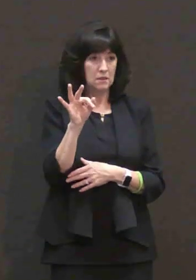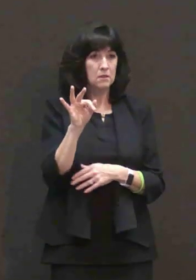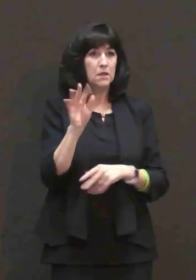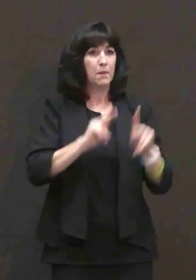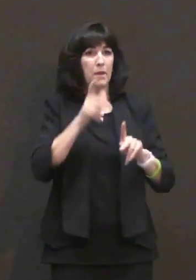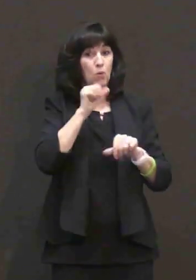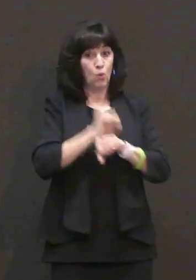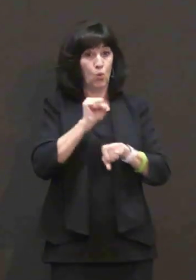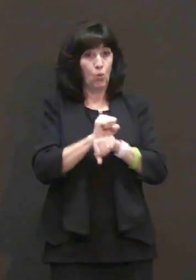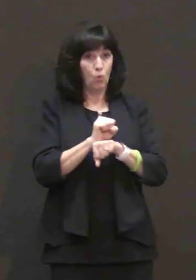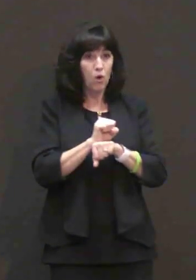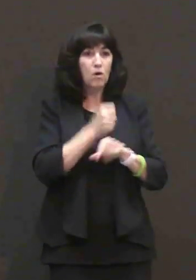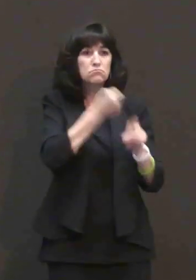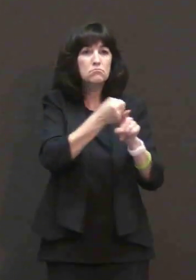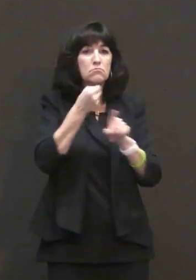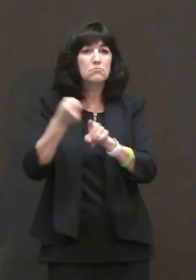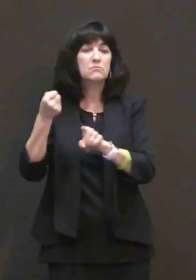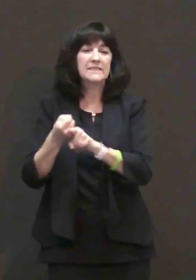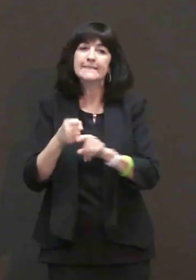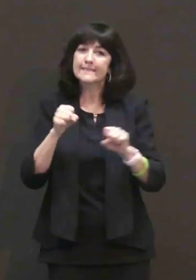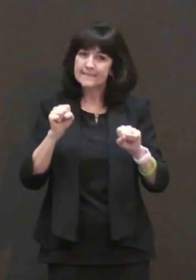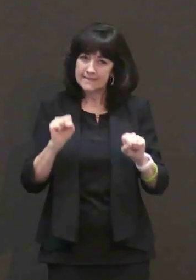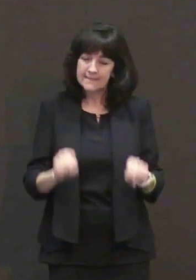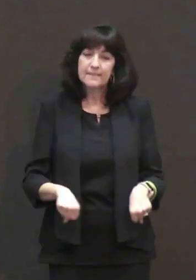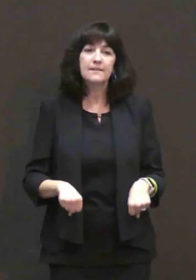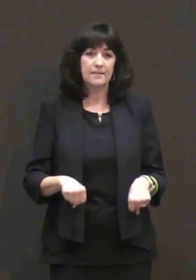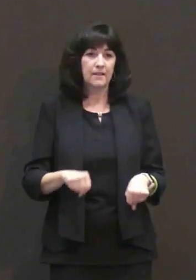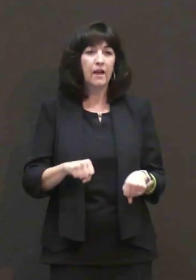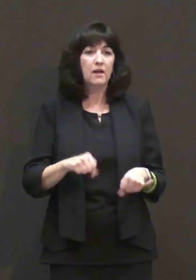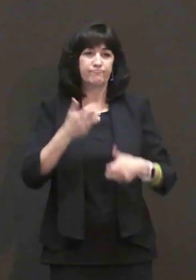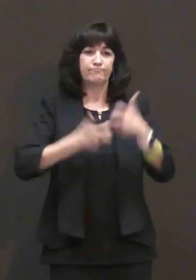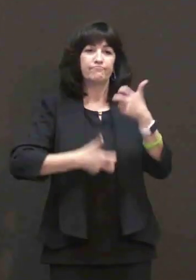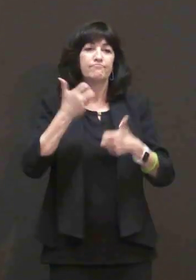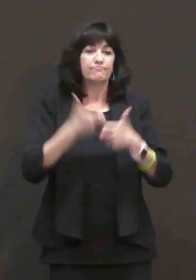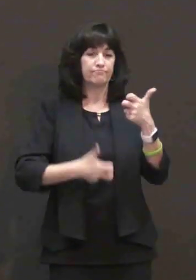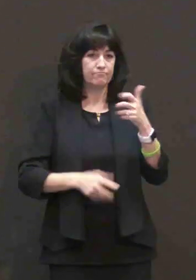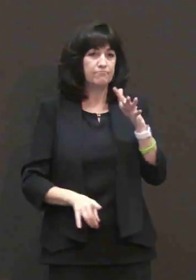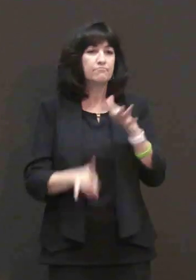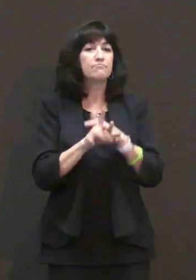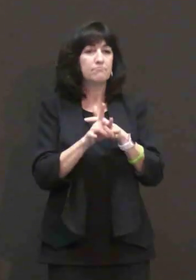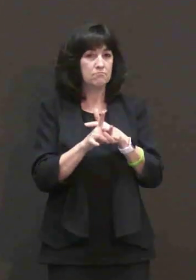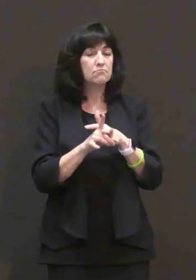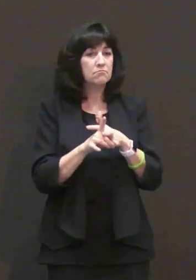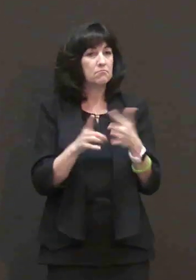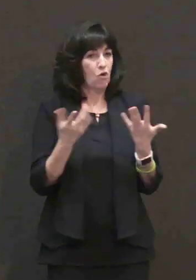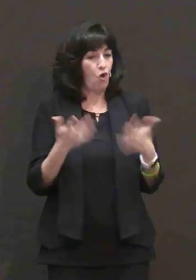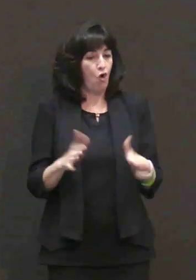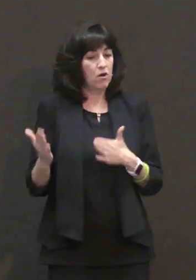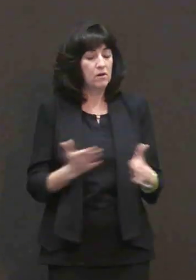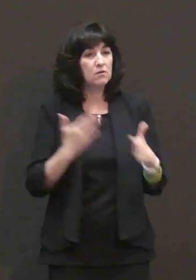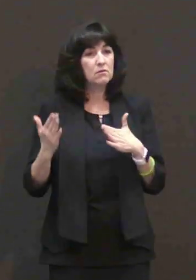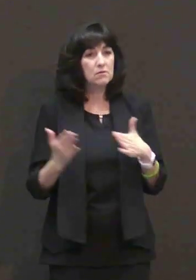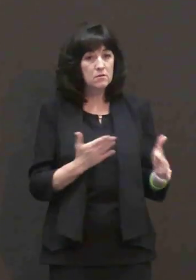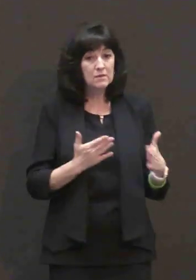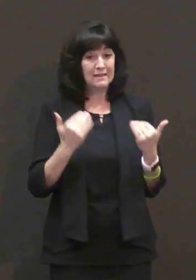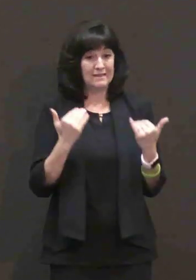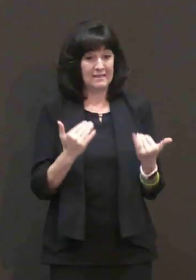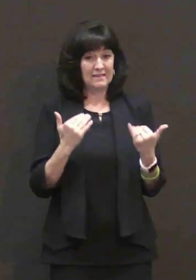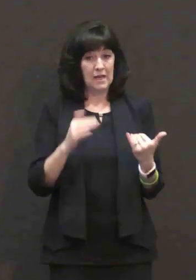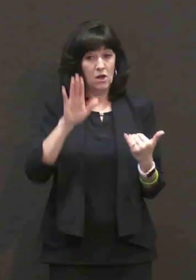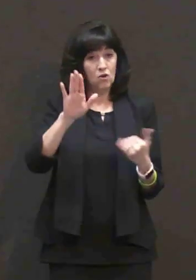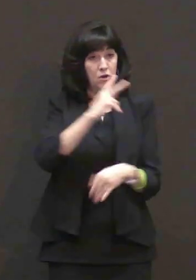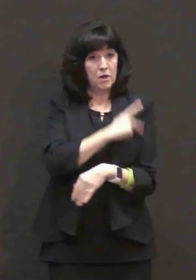going to have a trickle-down effect, and that's when we're going to have to work as a community. And they've already talked about, what could Christiana do to maybe put patients from their facility